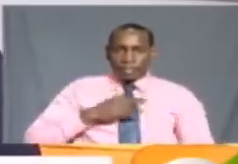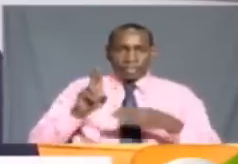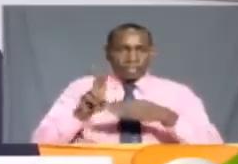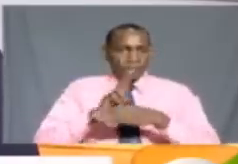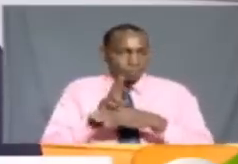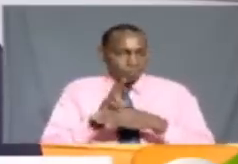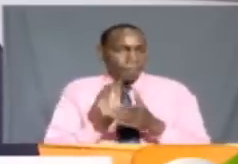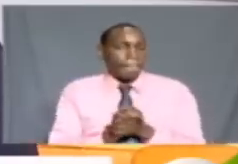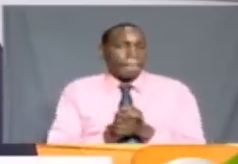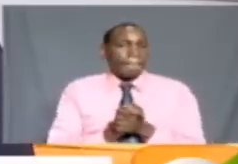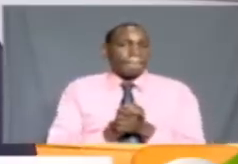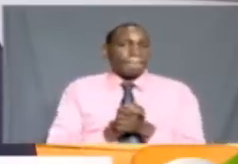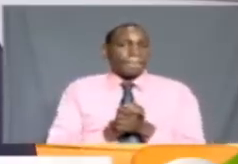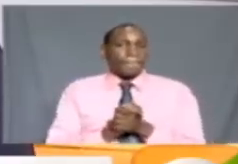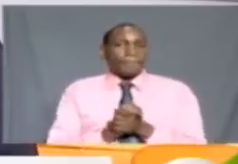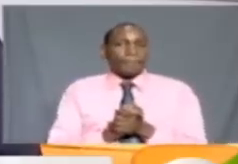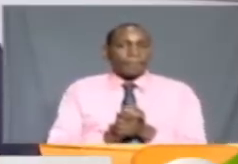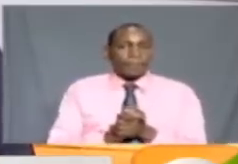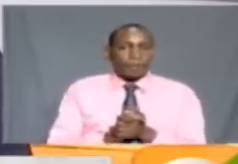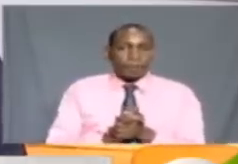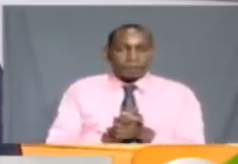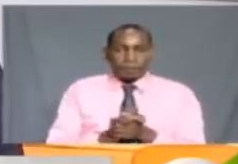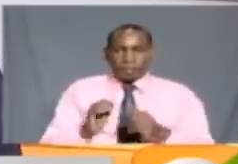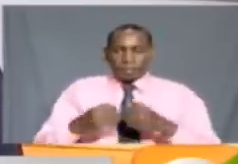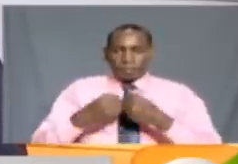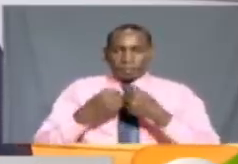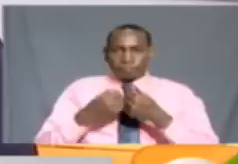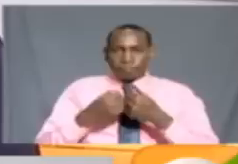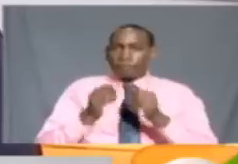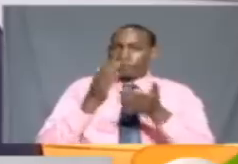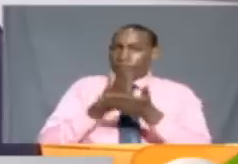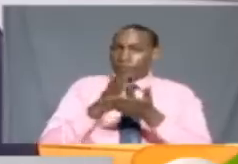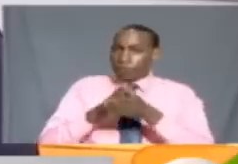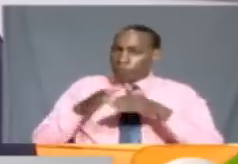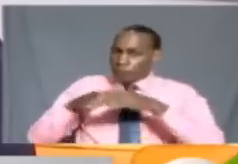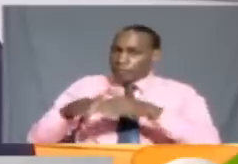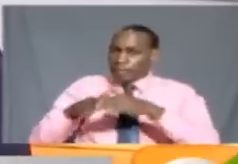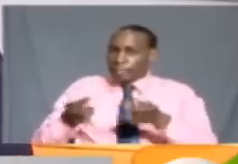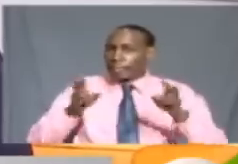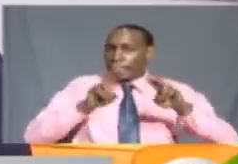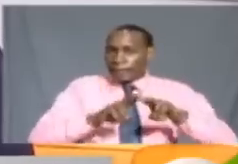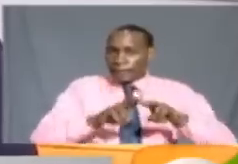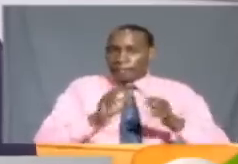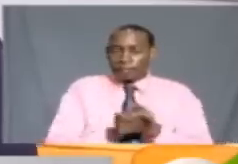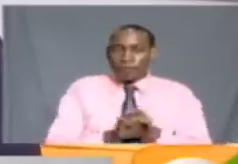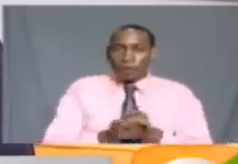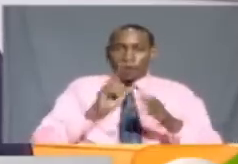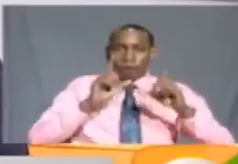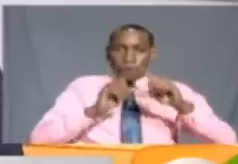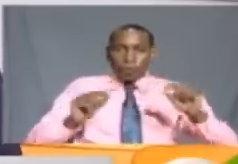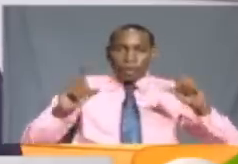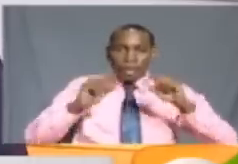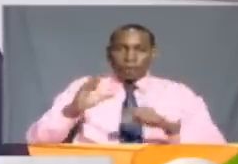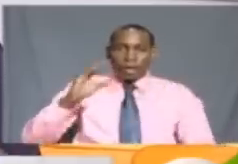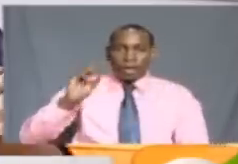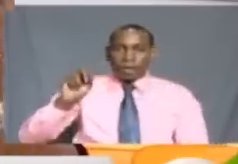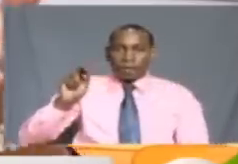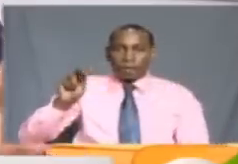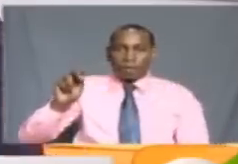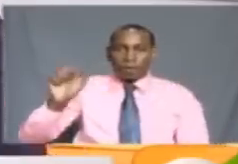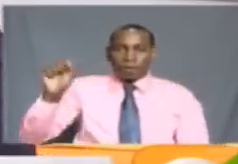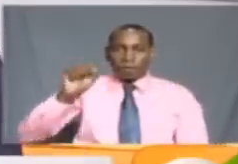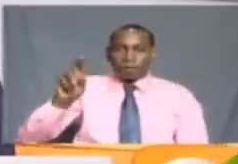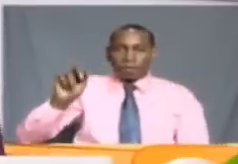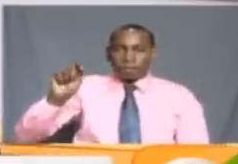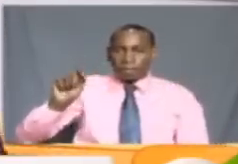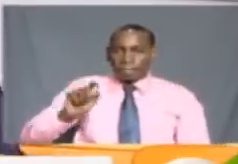this, it is the causing of penetration. Yeah. And the word causation, just right there, either a